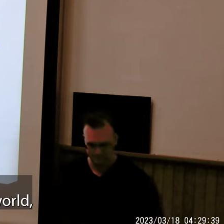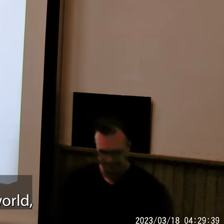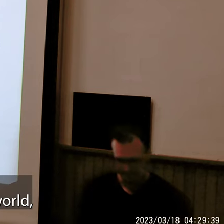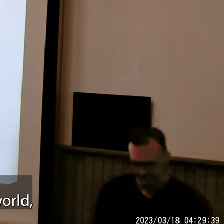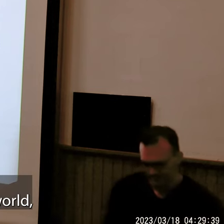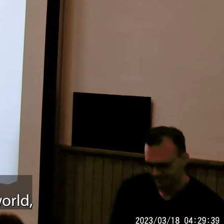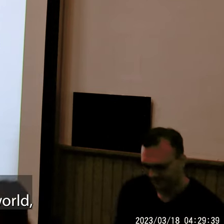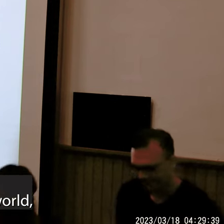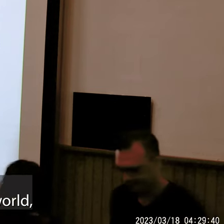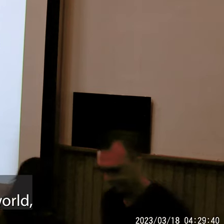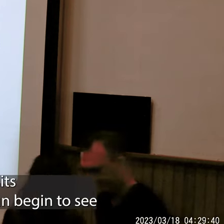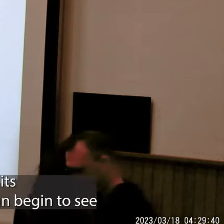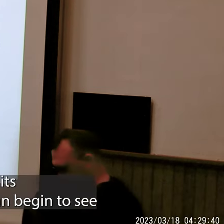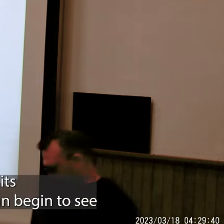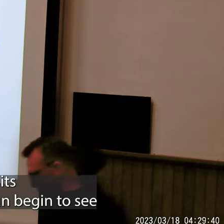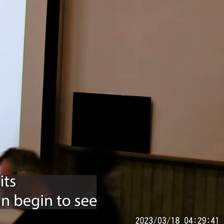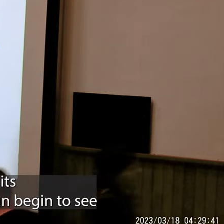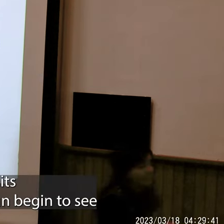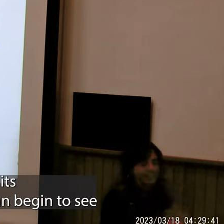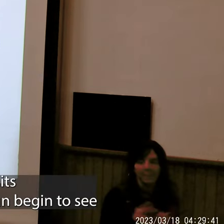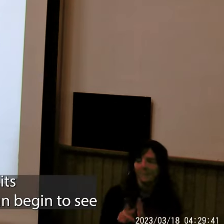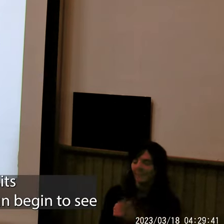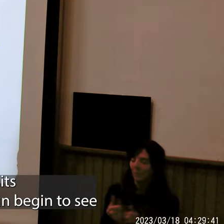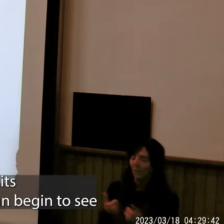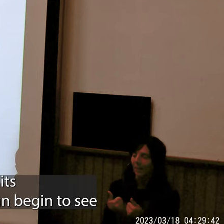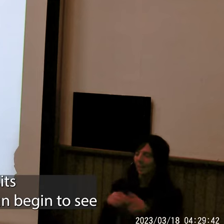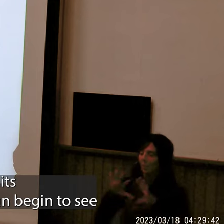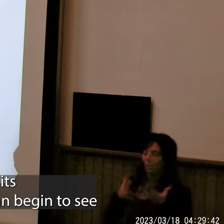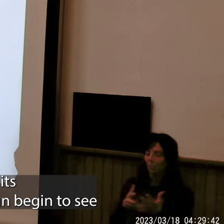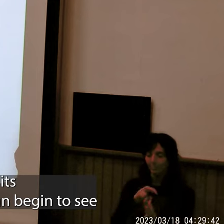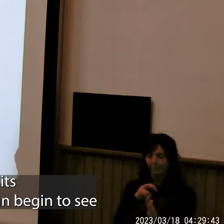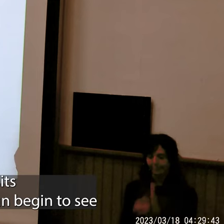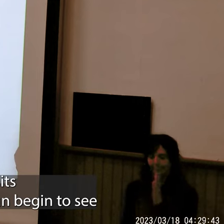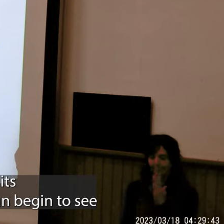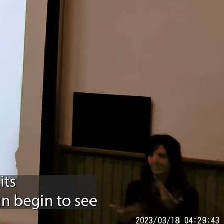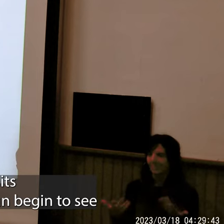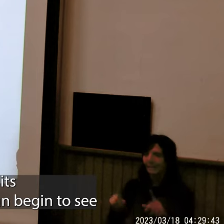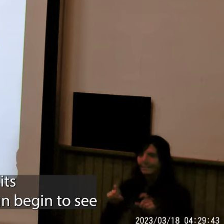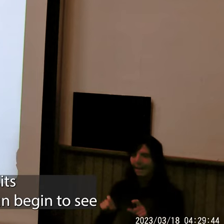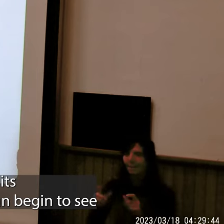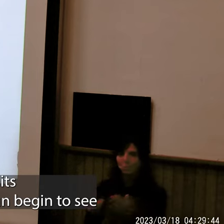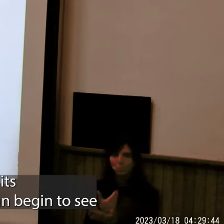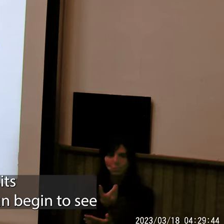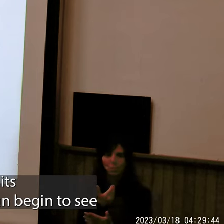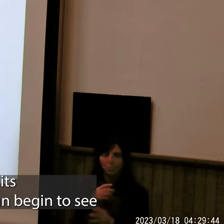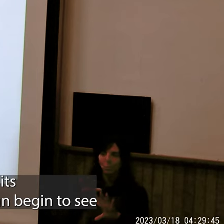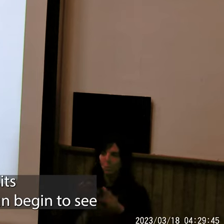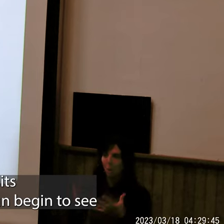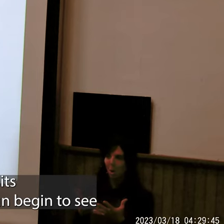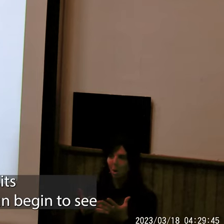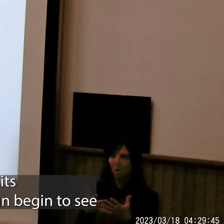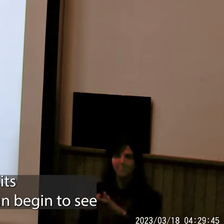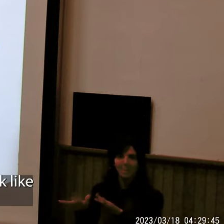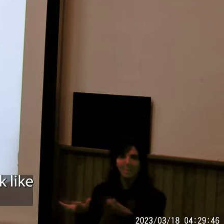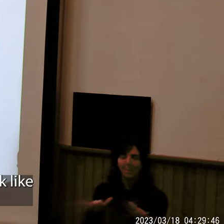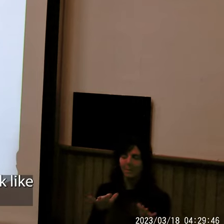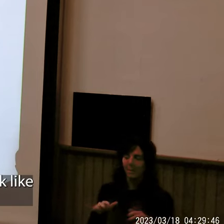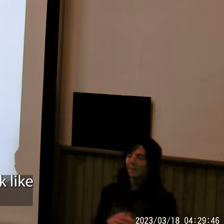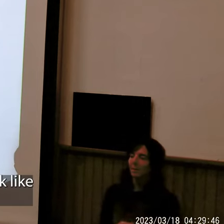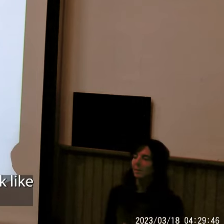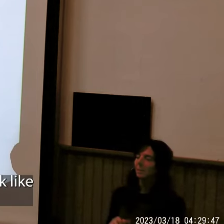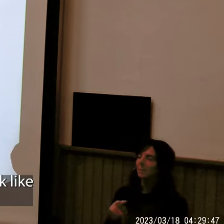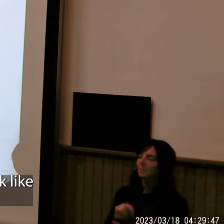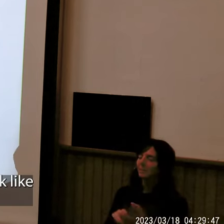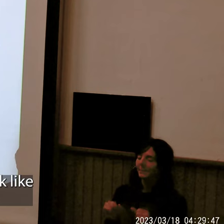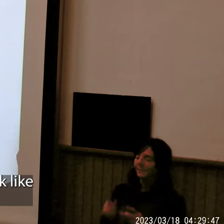when we step into a video game world, we have the chance to test the limits of the new worlds that we can envision. And we can begin to see in